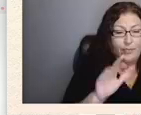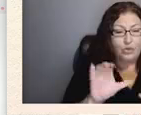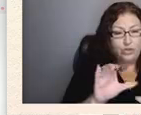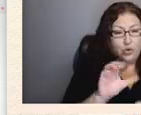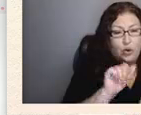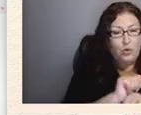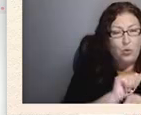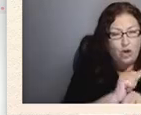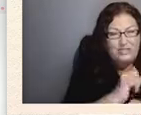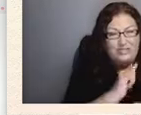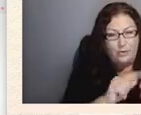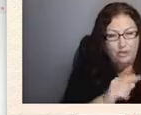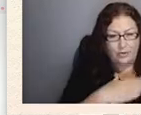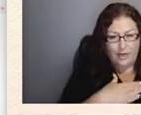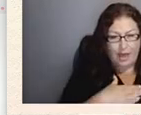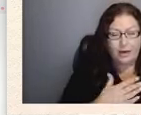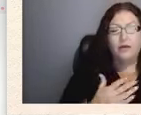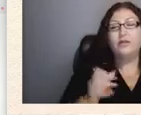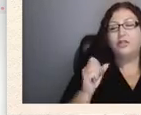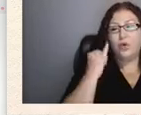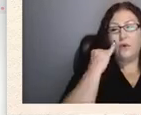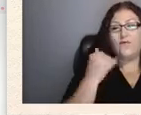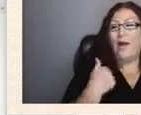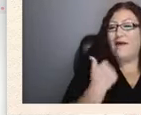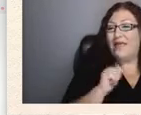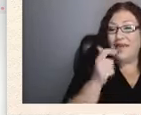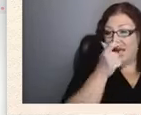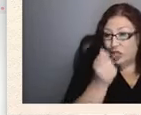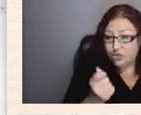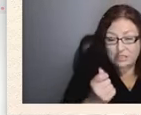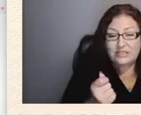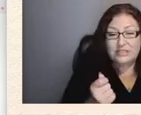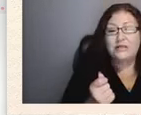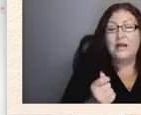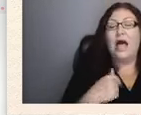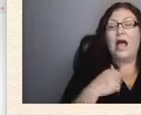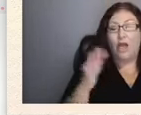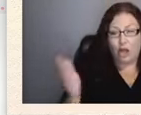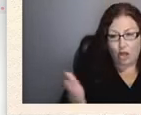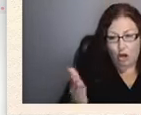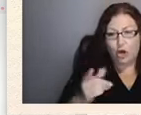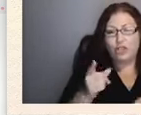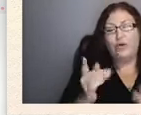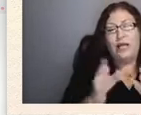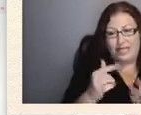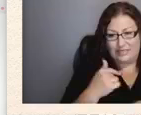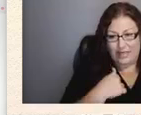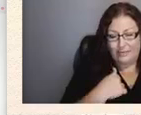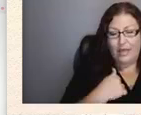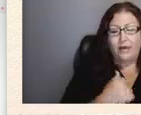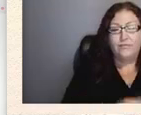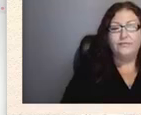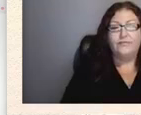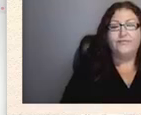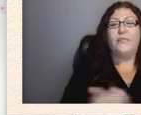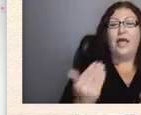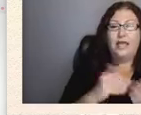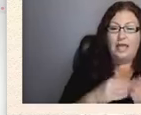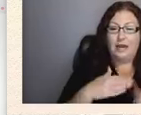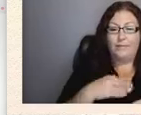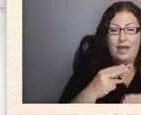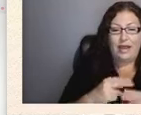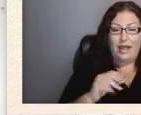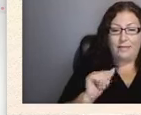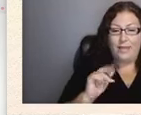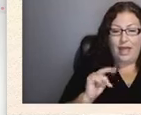to mine. So if you have any interest at all, I would encourage you to contact me. Again, my name is Angela